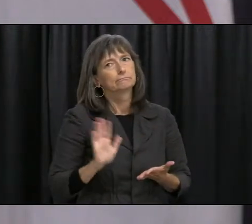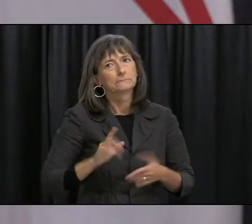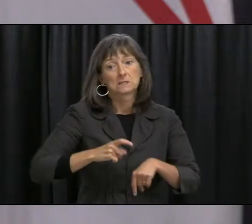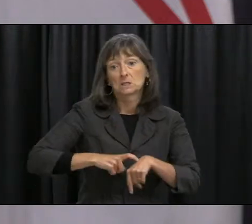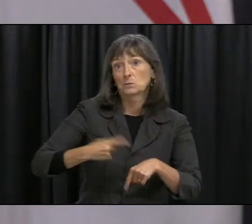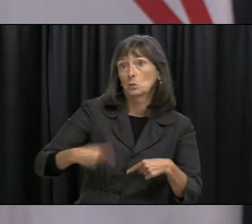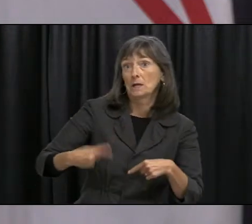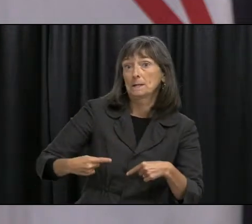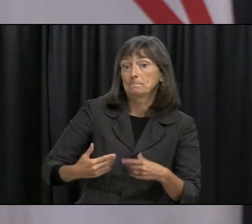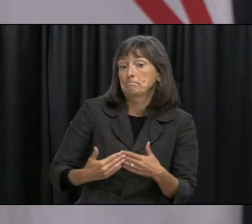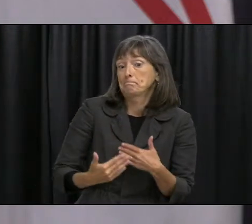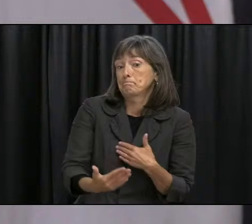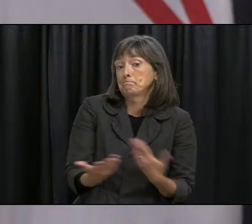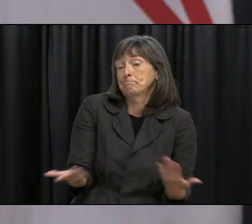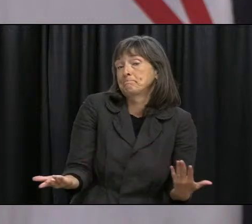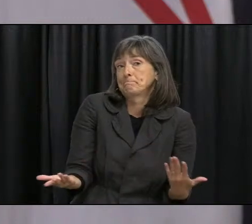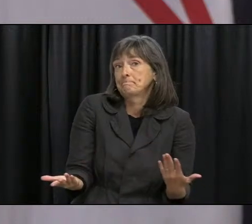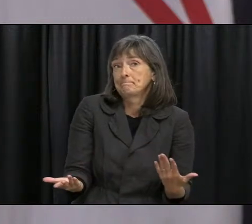certainly,